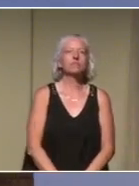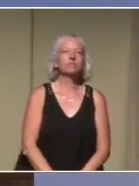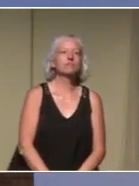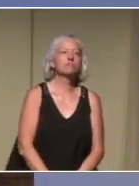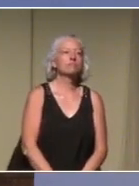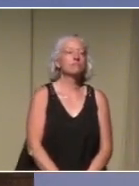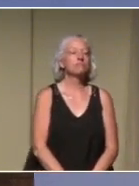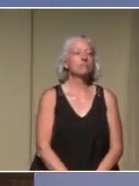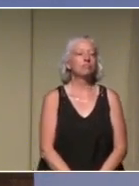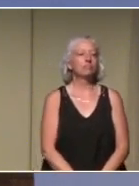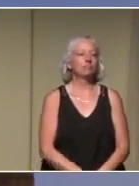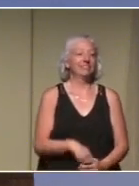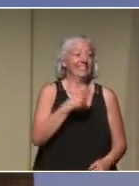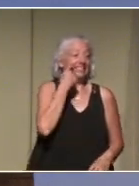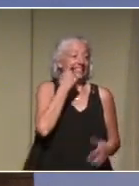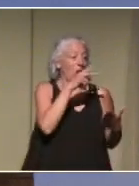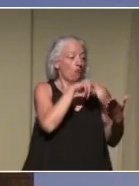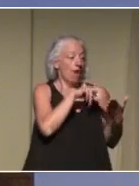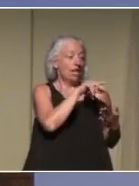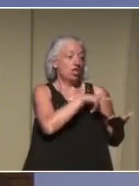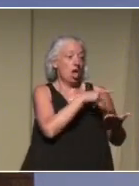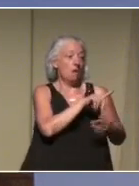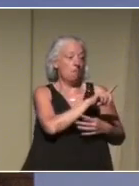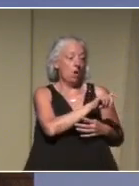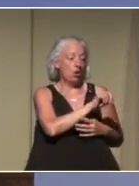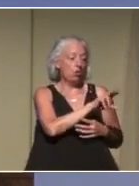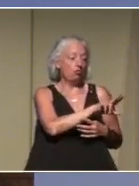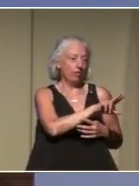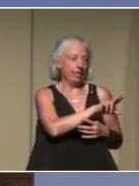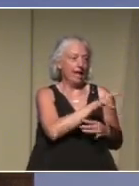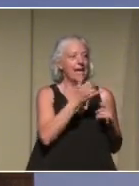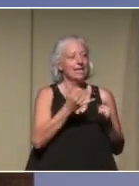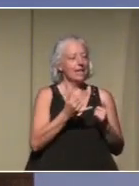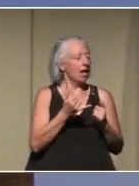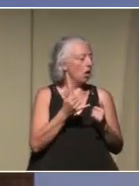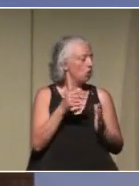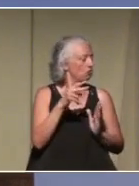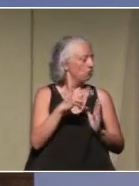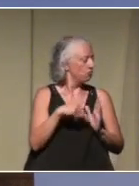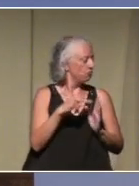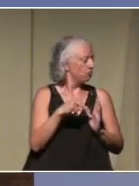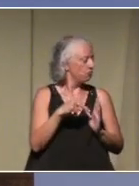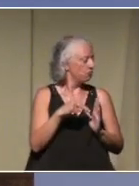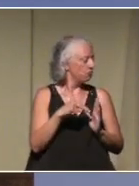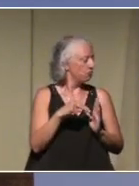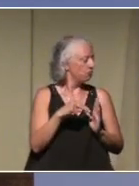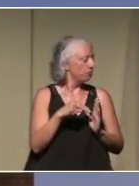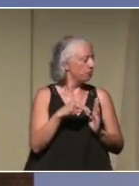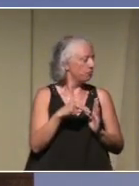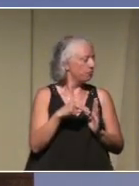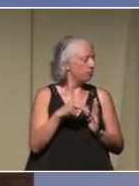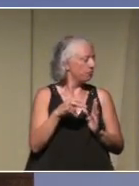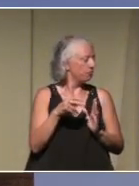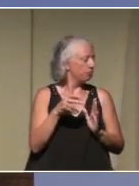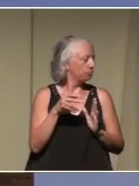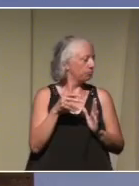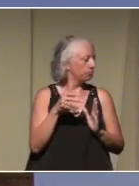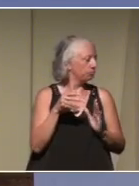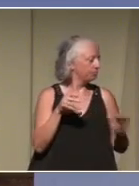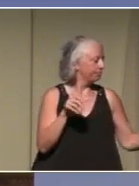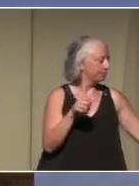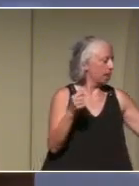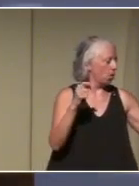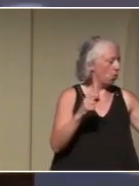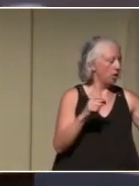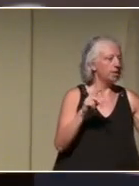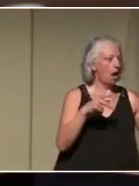I read from Psalm 103 earlier. I'd like to read the closing words of Psalm 103, where David